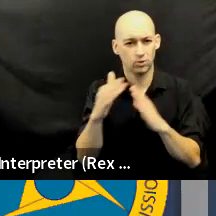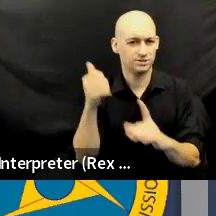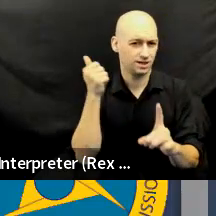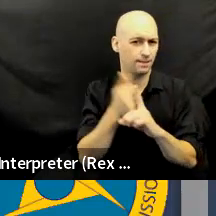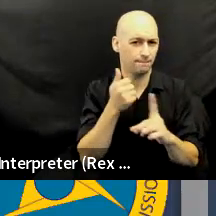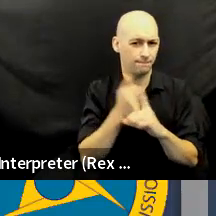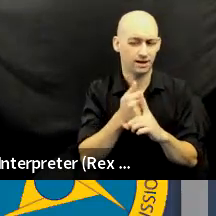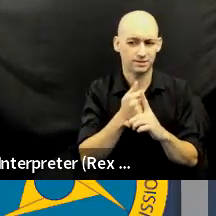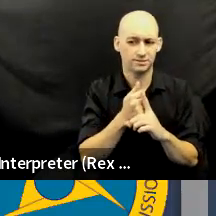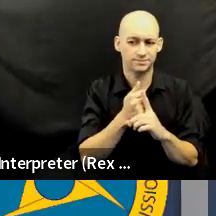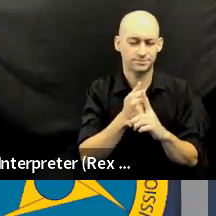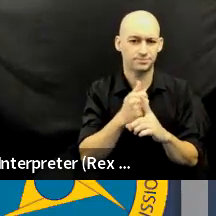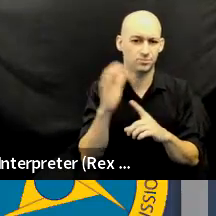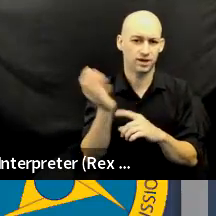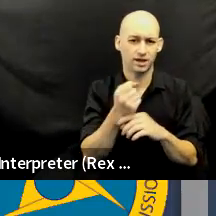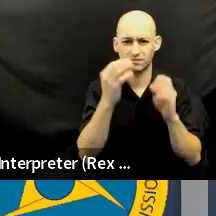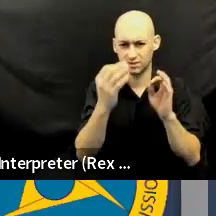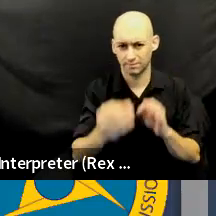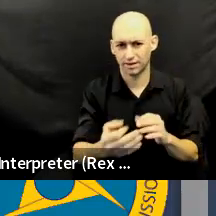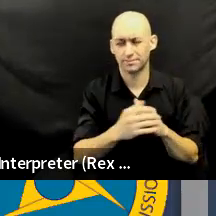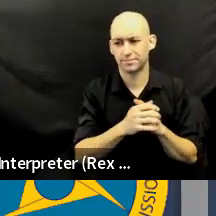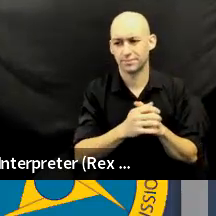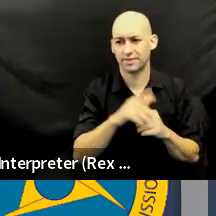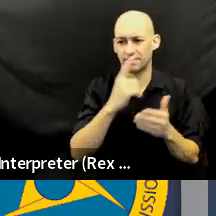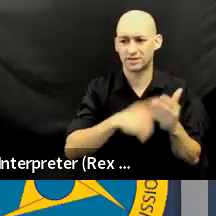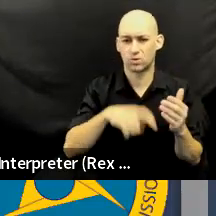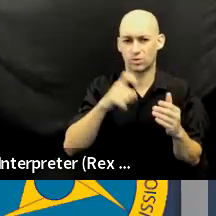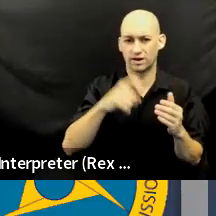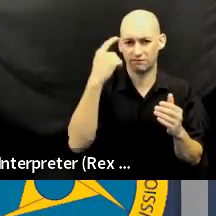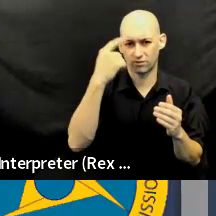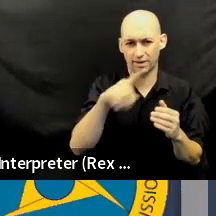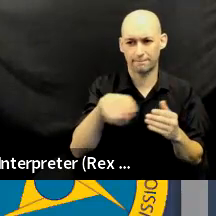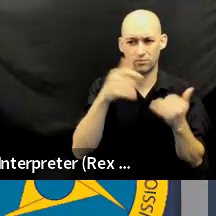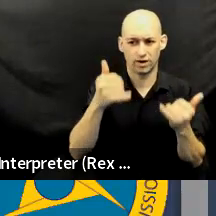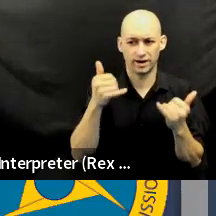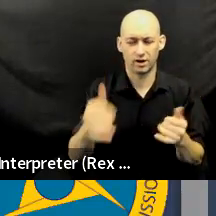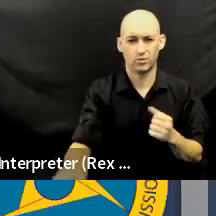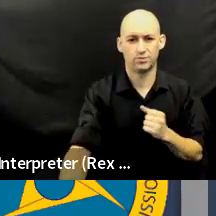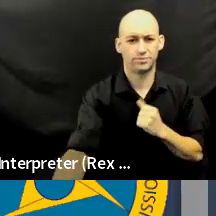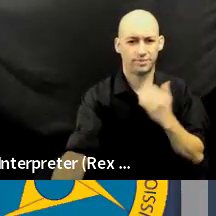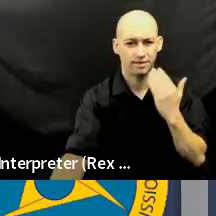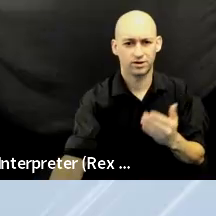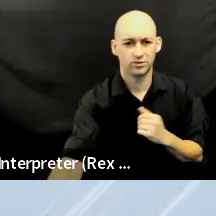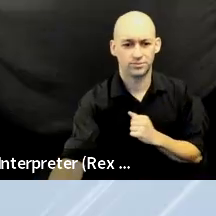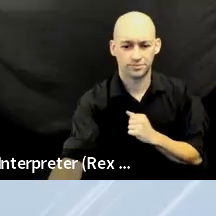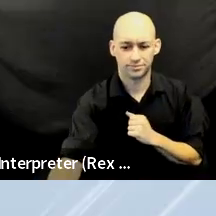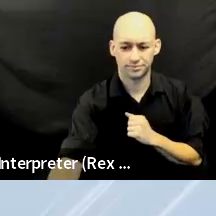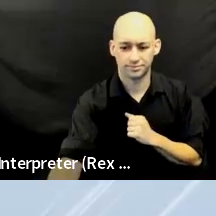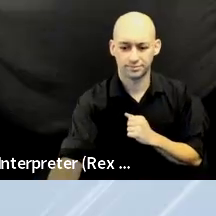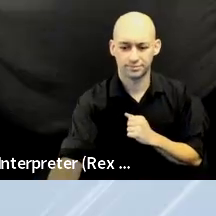to get their feedback. So that's what we need from them right now. Thank you.